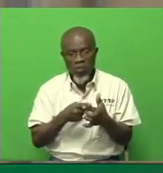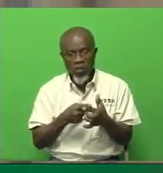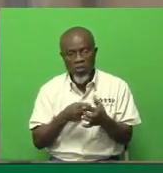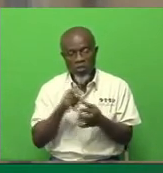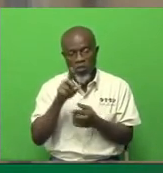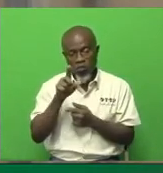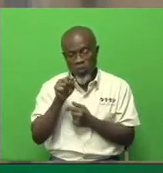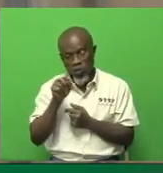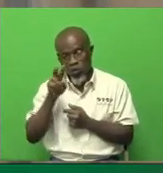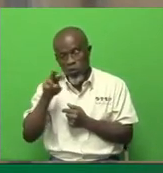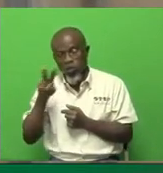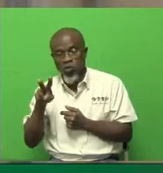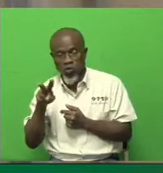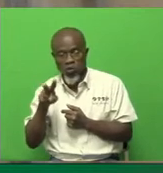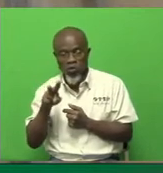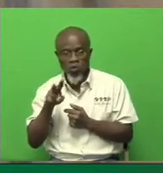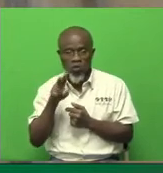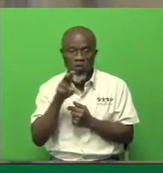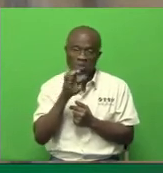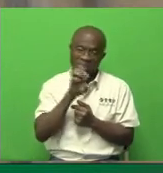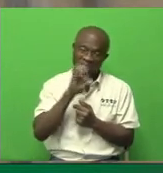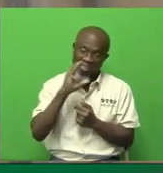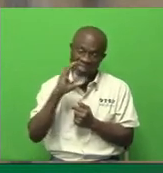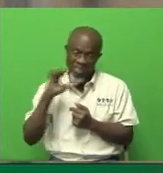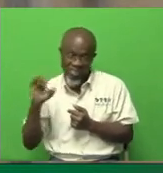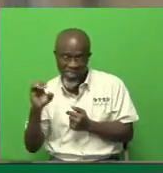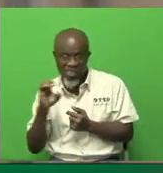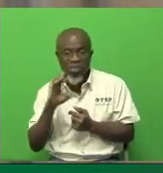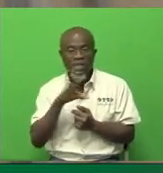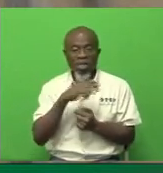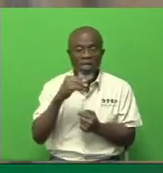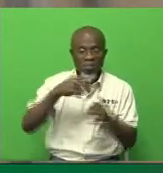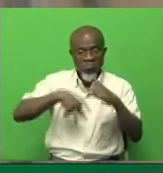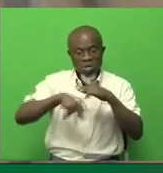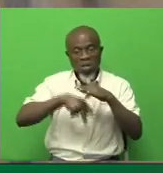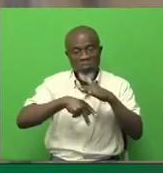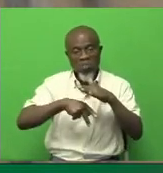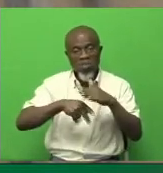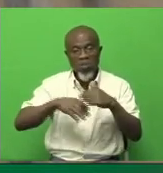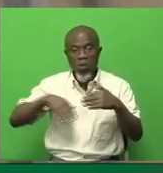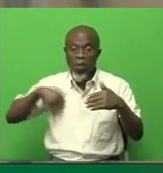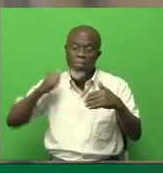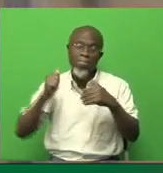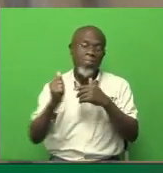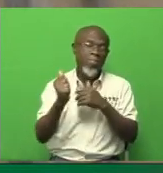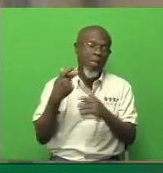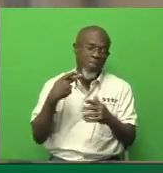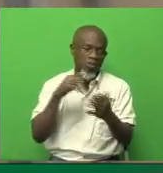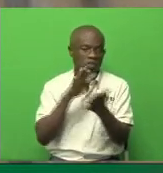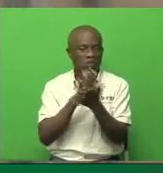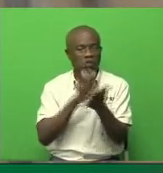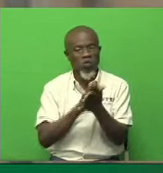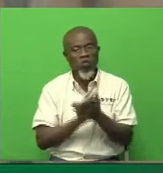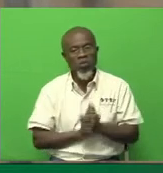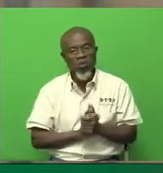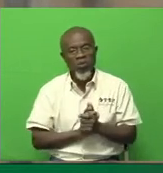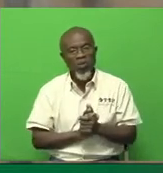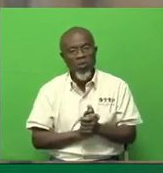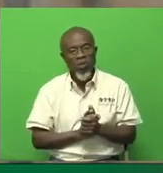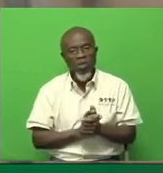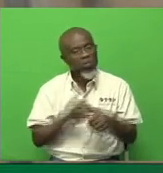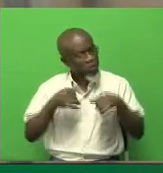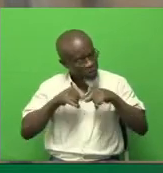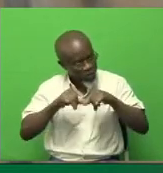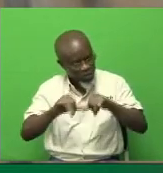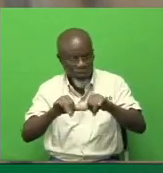secondary students returned to school physically mostly the first time in over two years and we have not looked